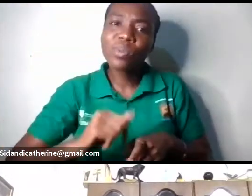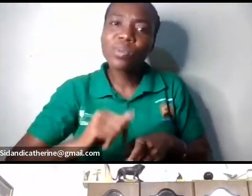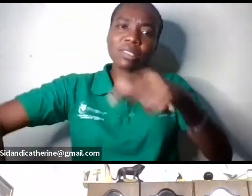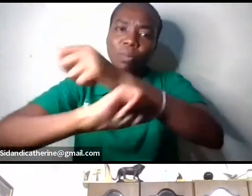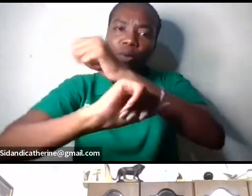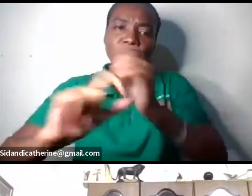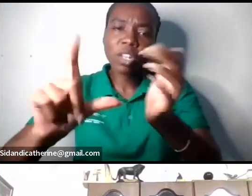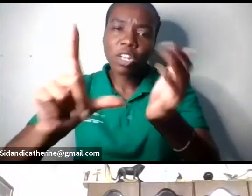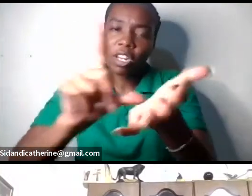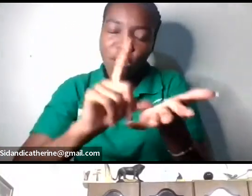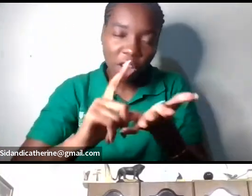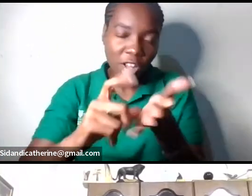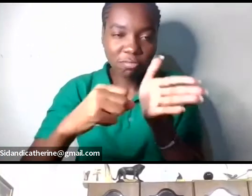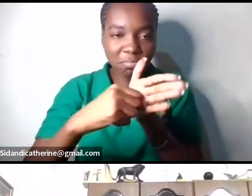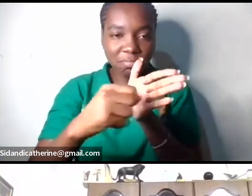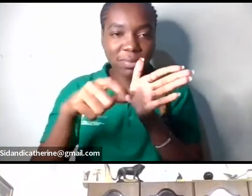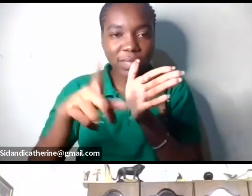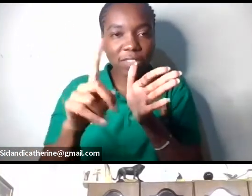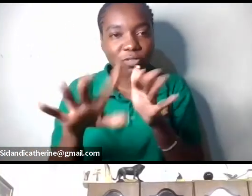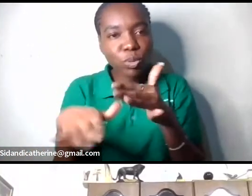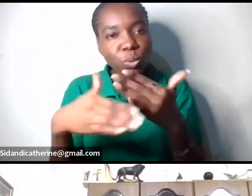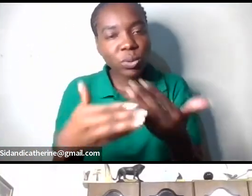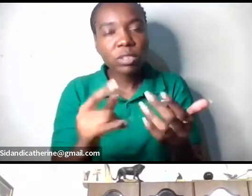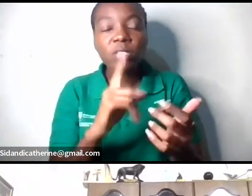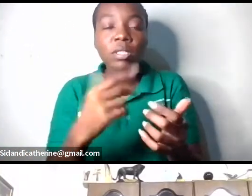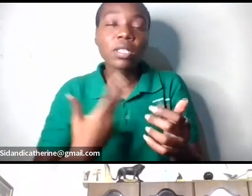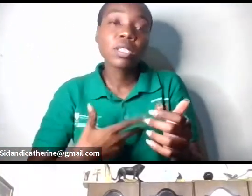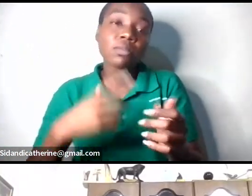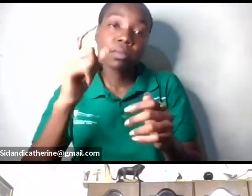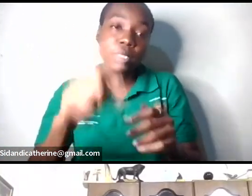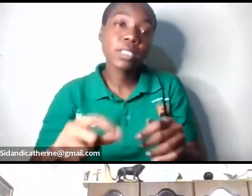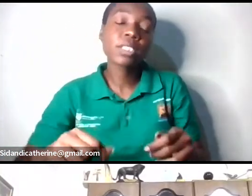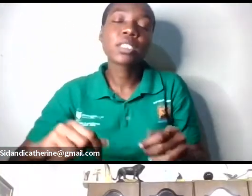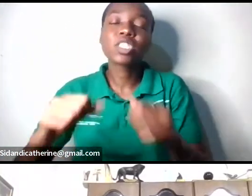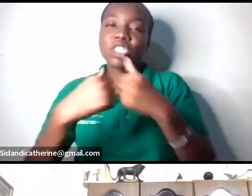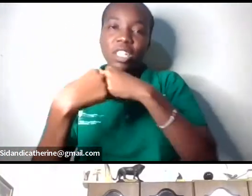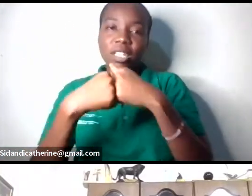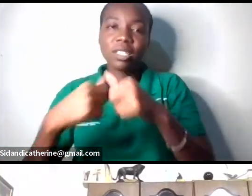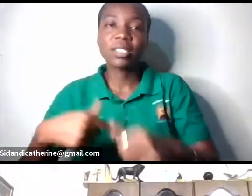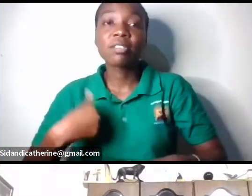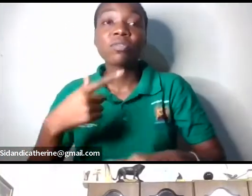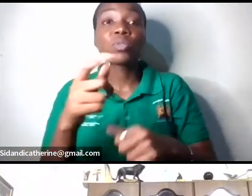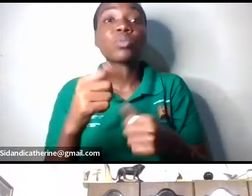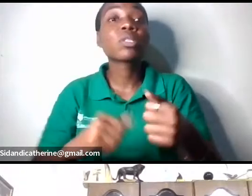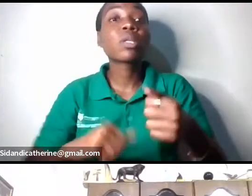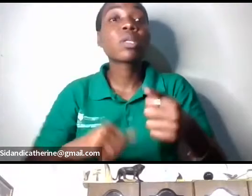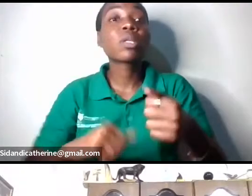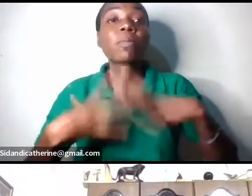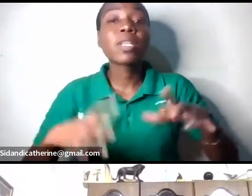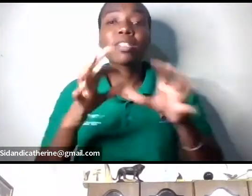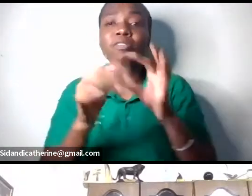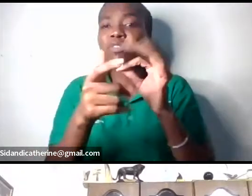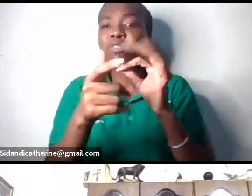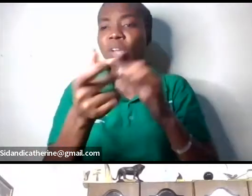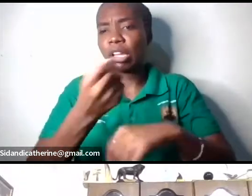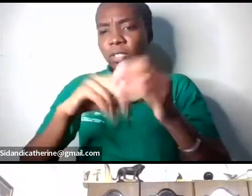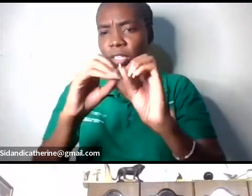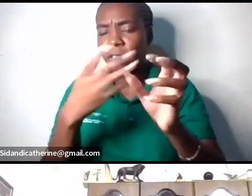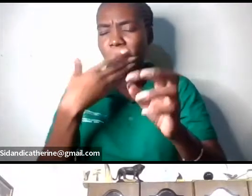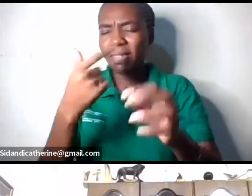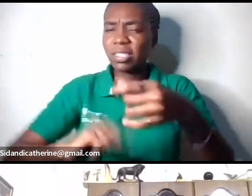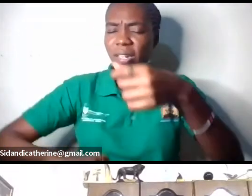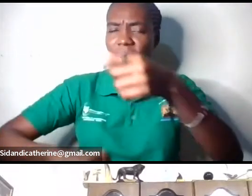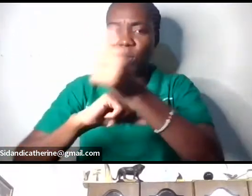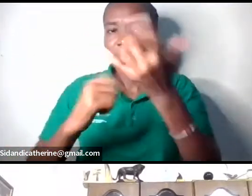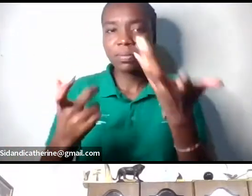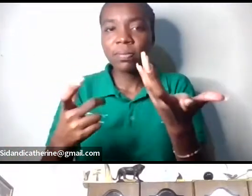yourselves? And I think that's also the challenge to us, to support the people who are actually trying to do something. If you're not doing it, then you can at least support them. And I like